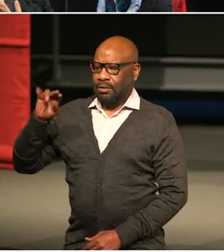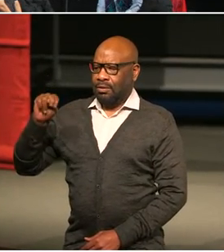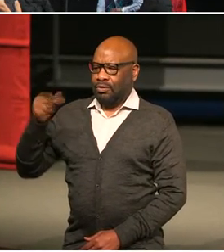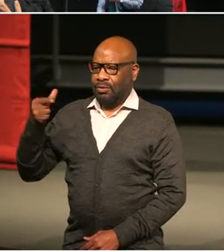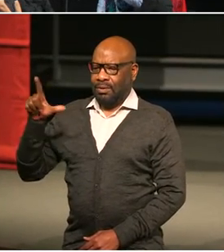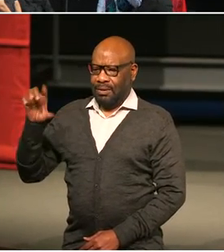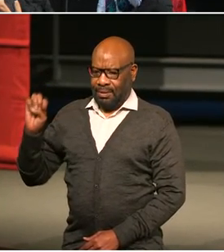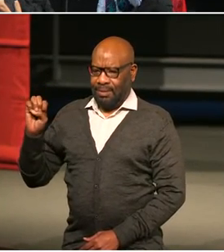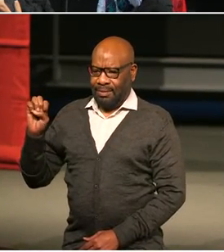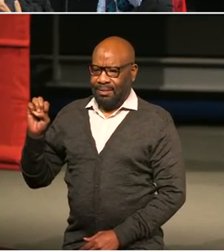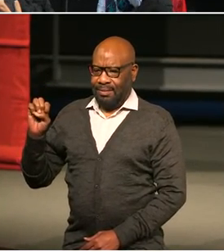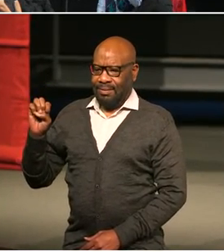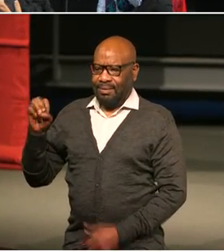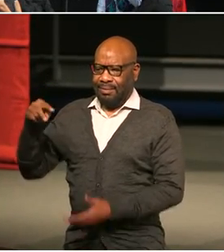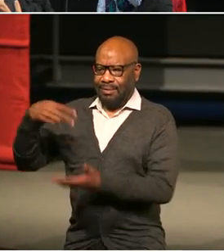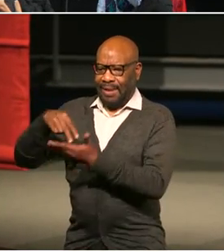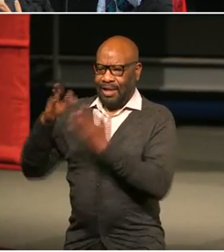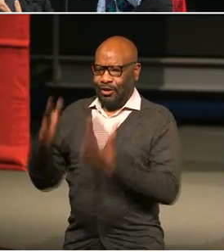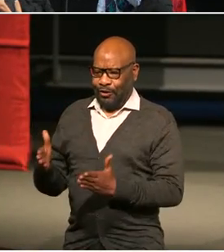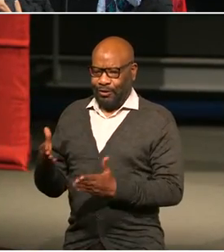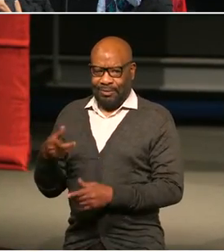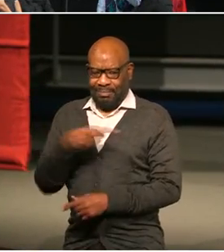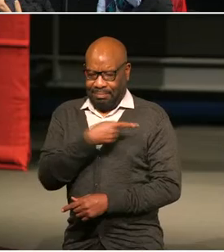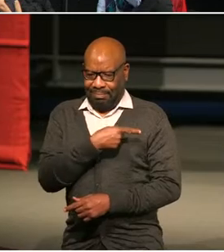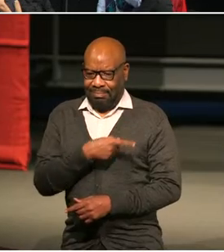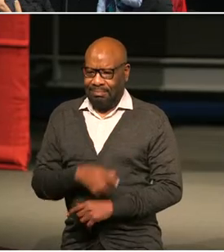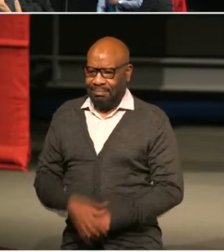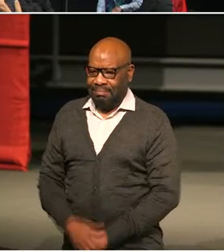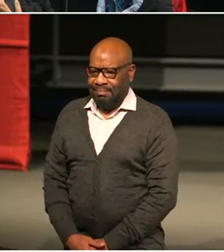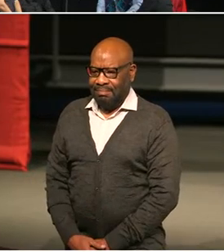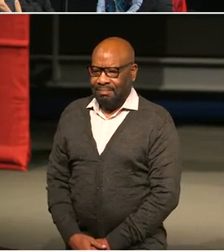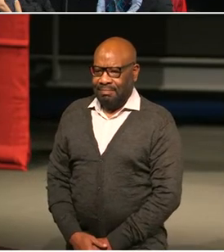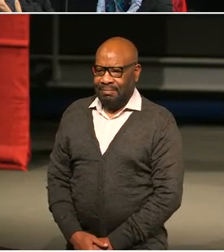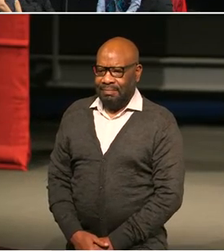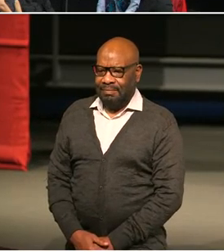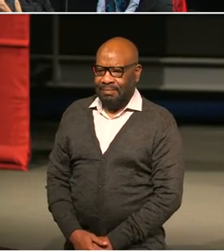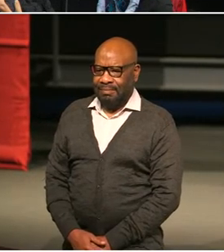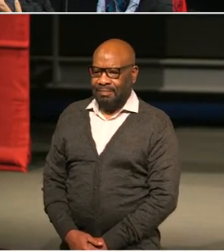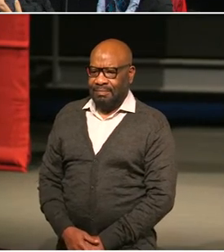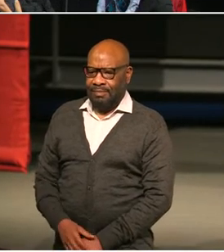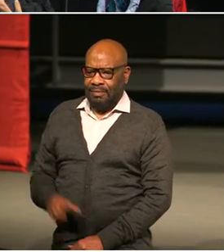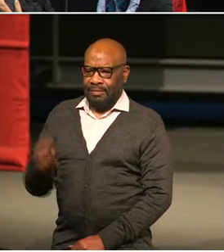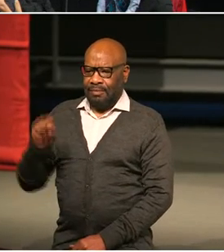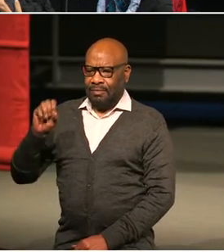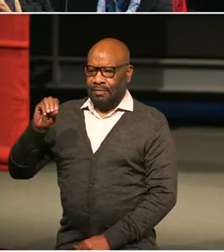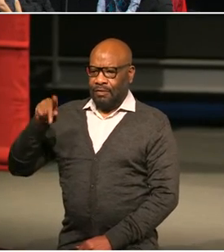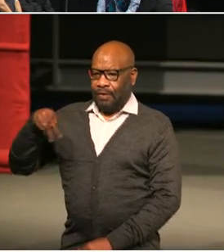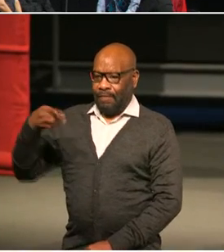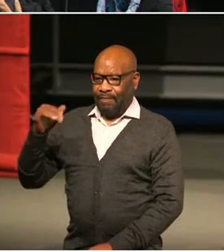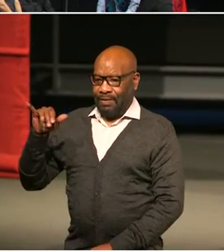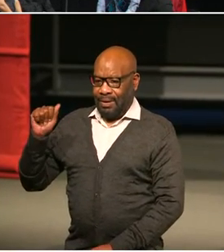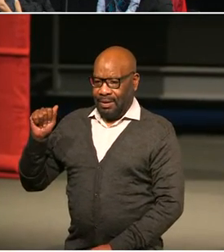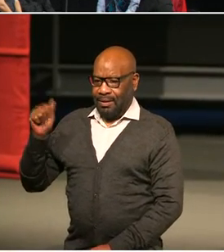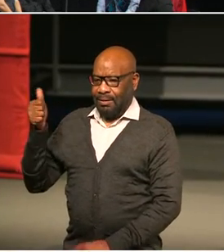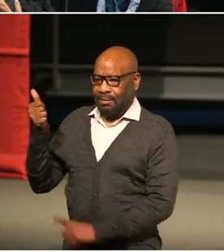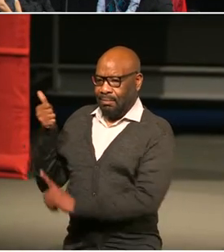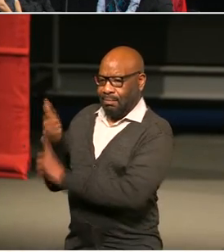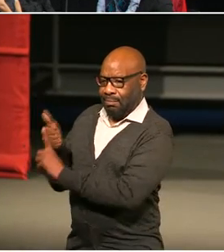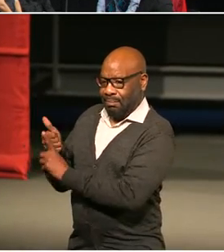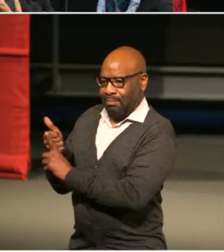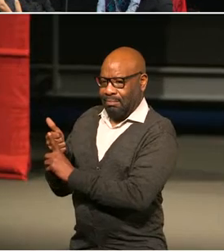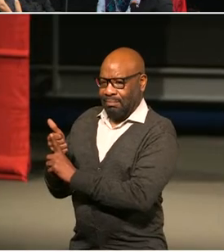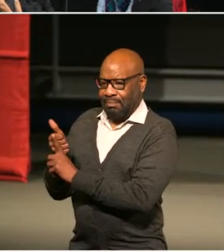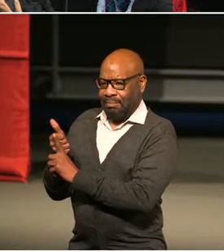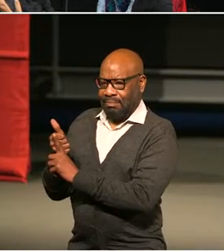Sisseton, Wahpeton, Oyate, Sisseton, South Dakota. All right, and our chicken